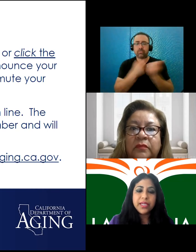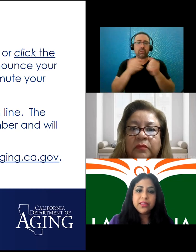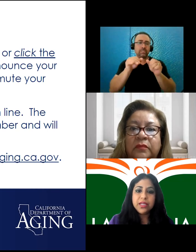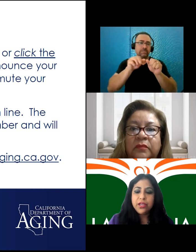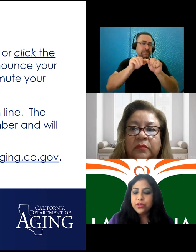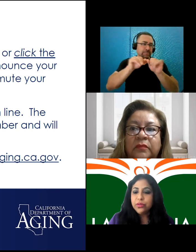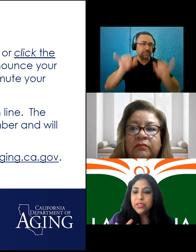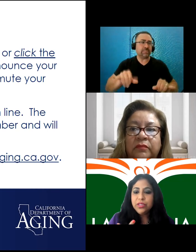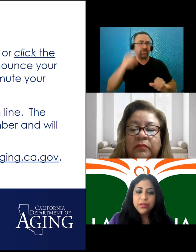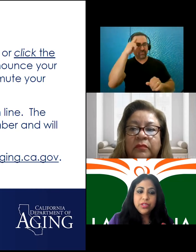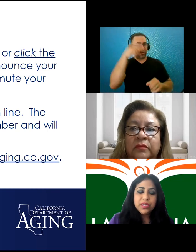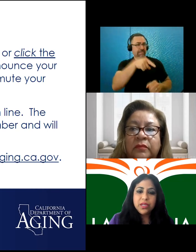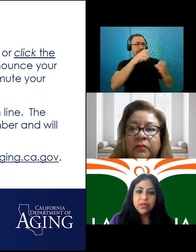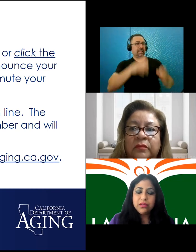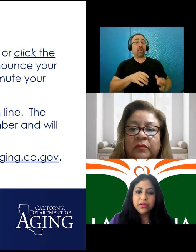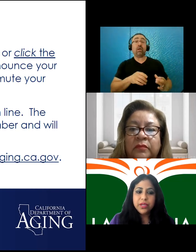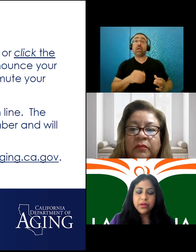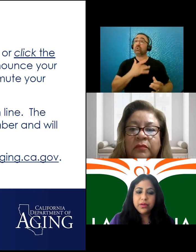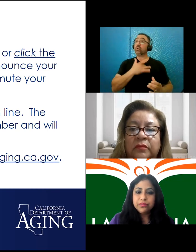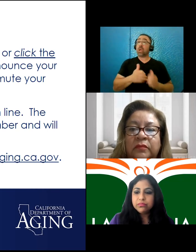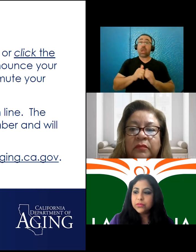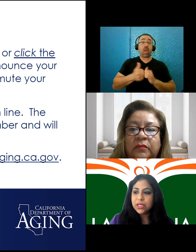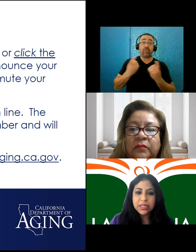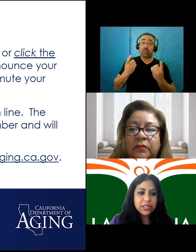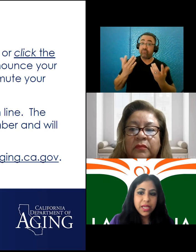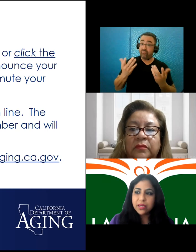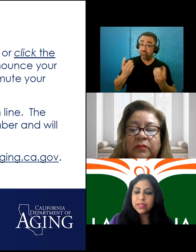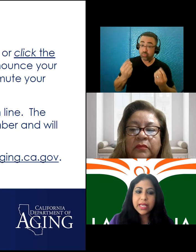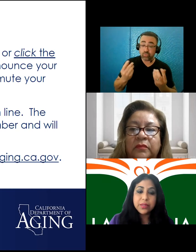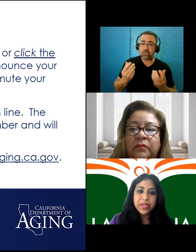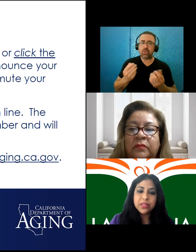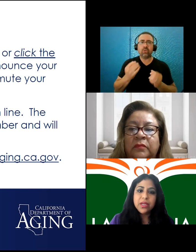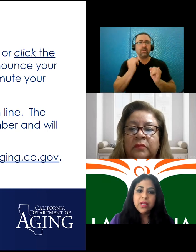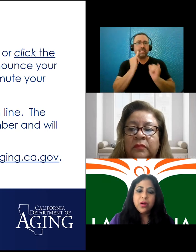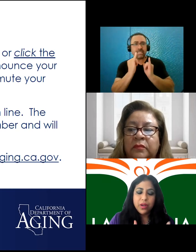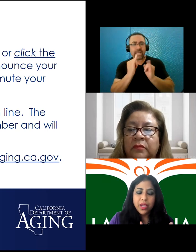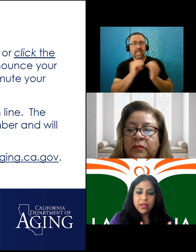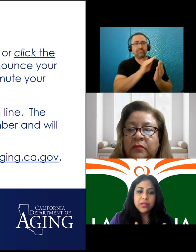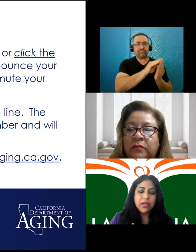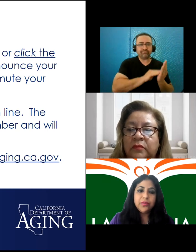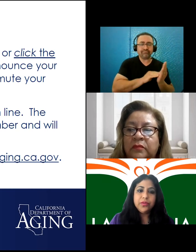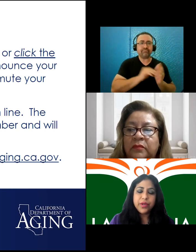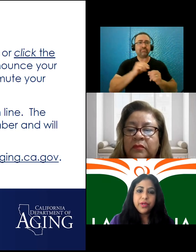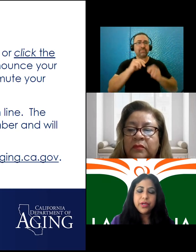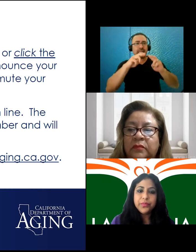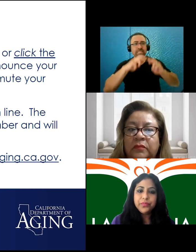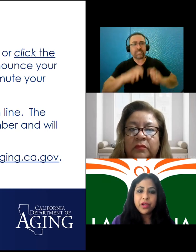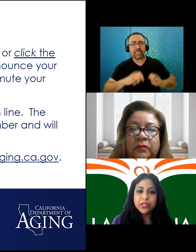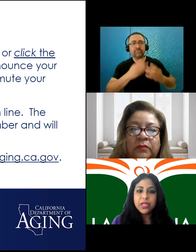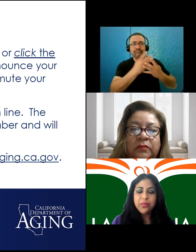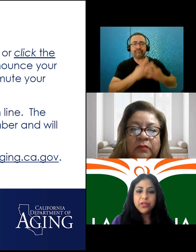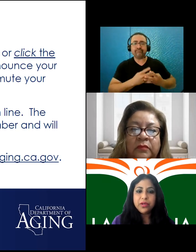our clients. So this is usually done during our intake assessment and throughout